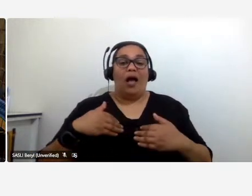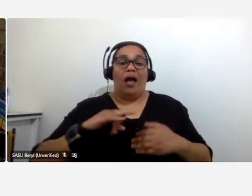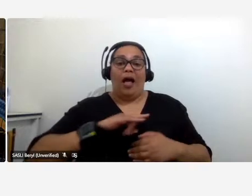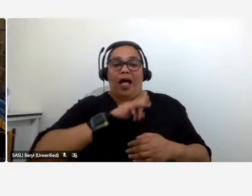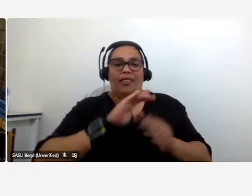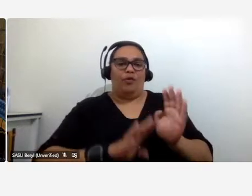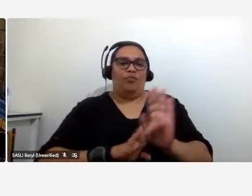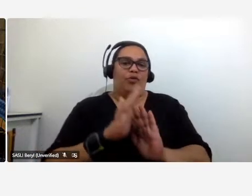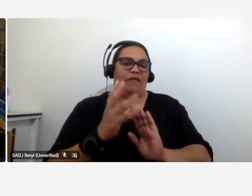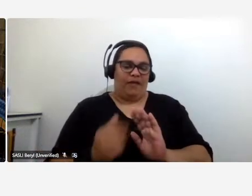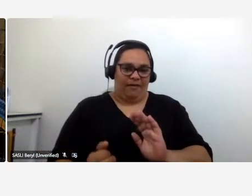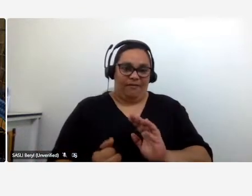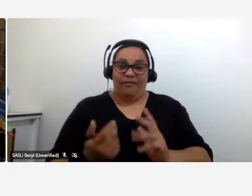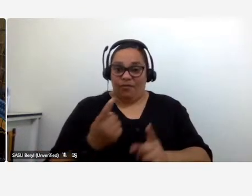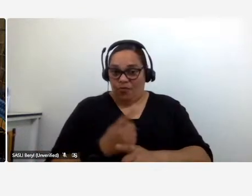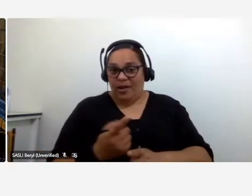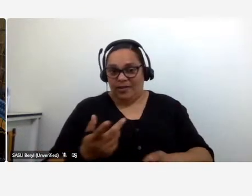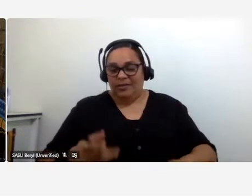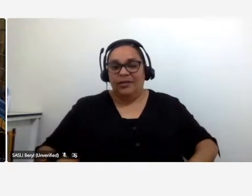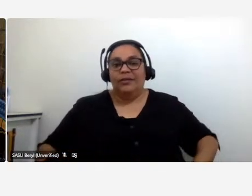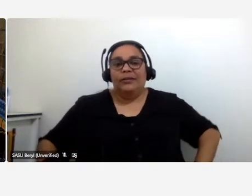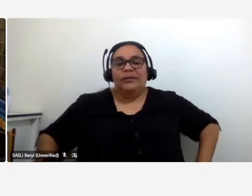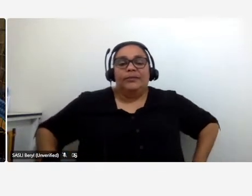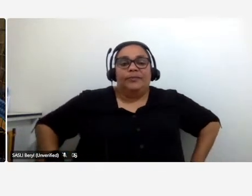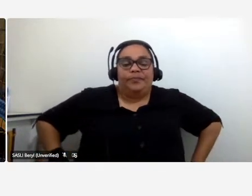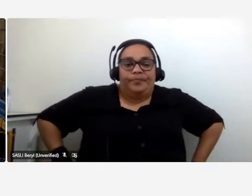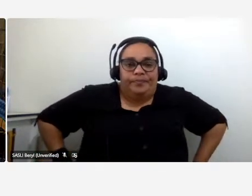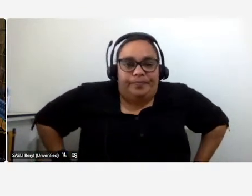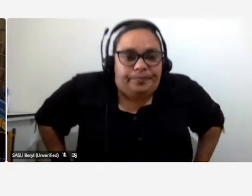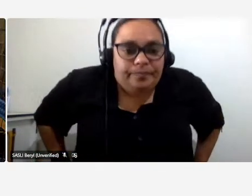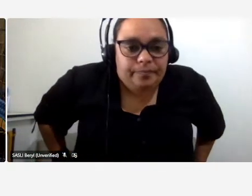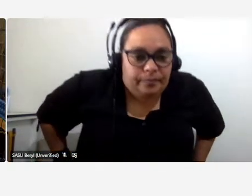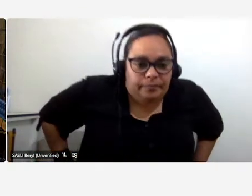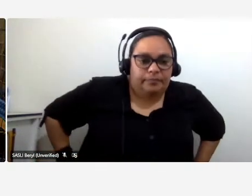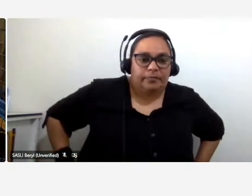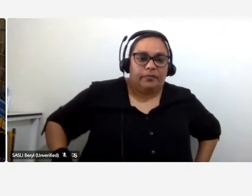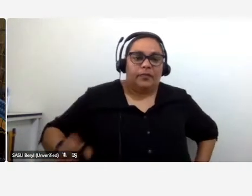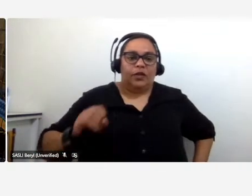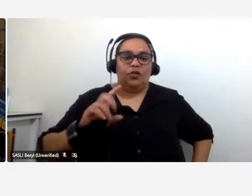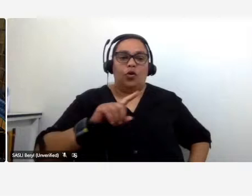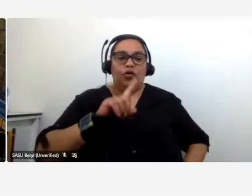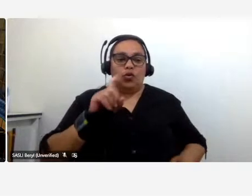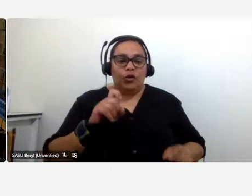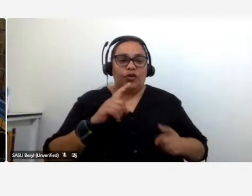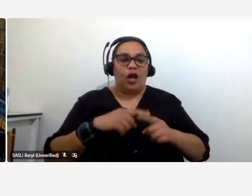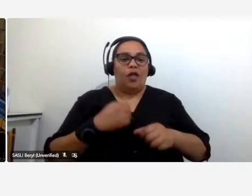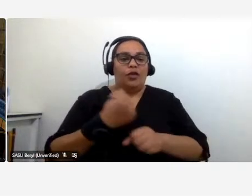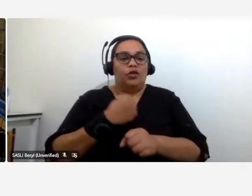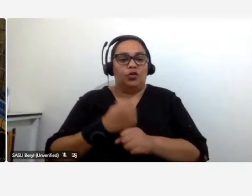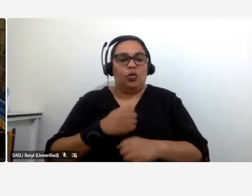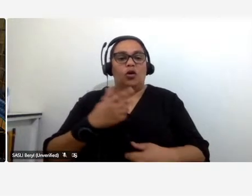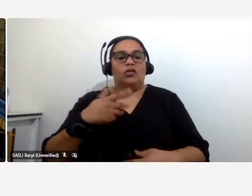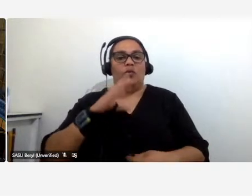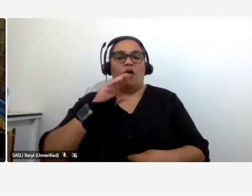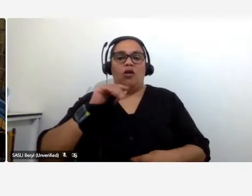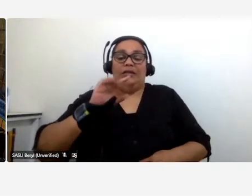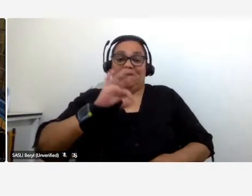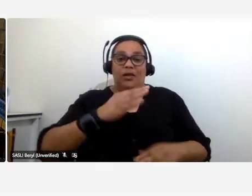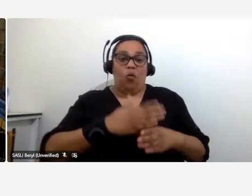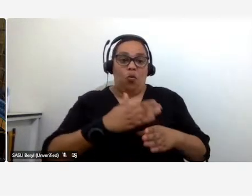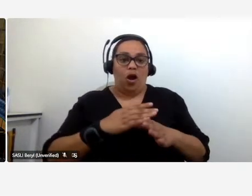improved, right? So the question and the task is, how do we do more of that great